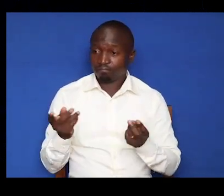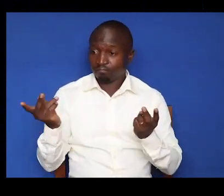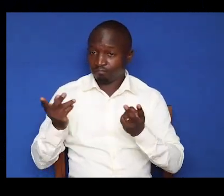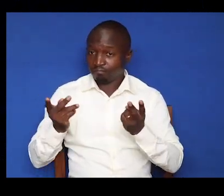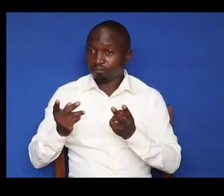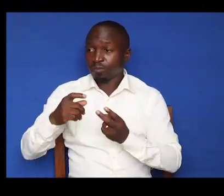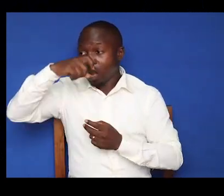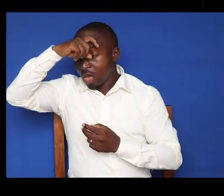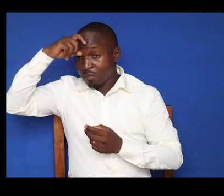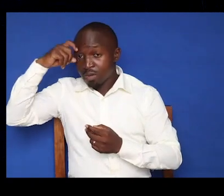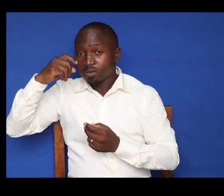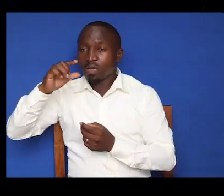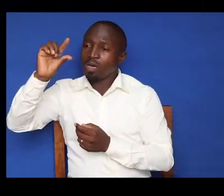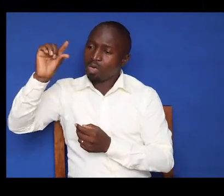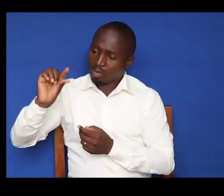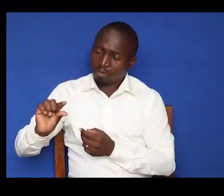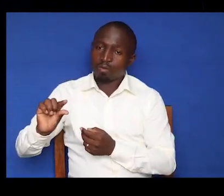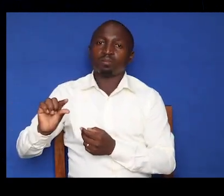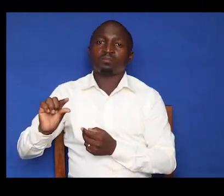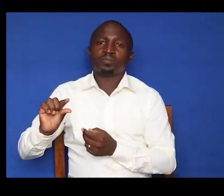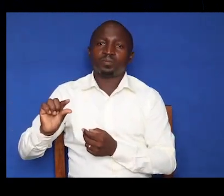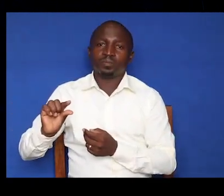Temperature can be low.